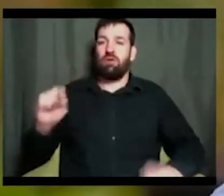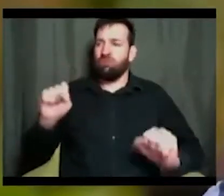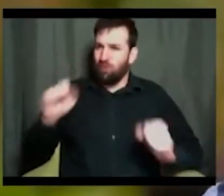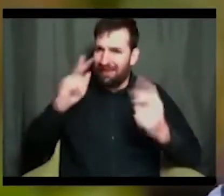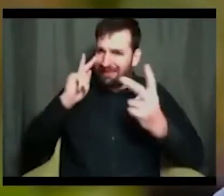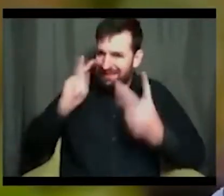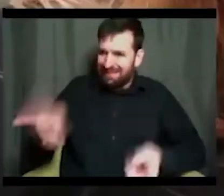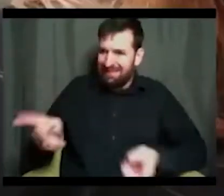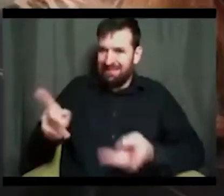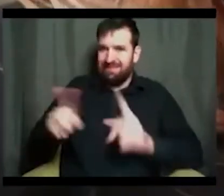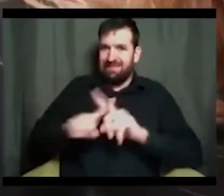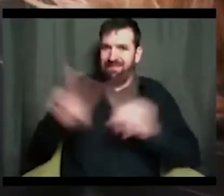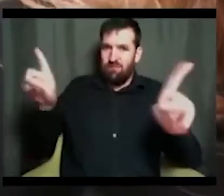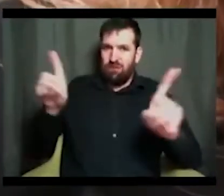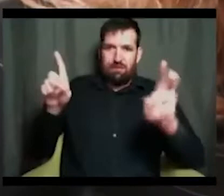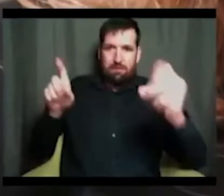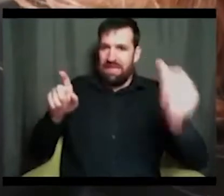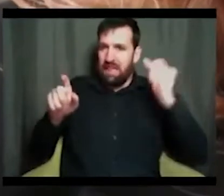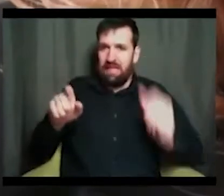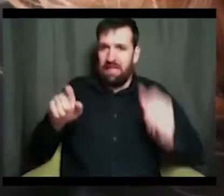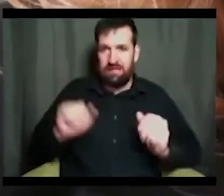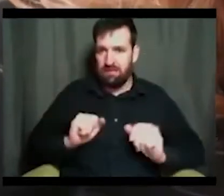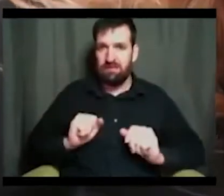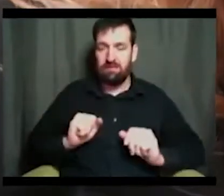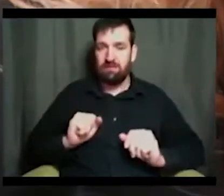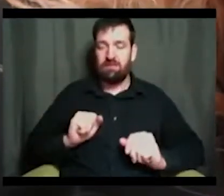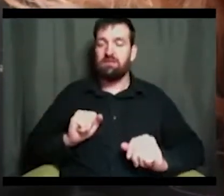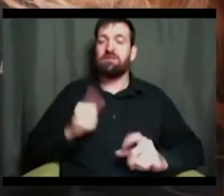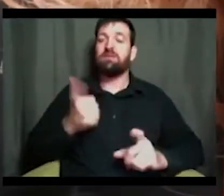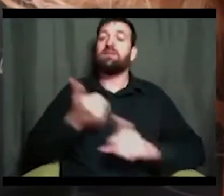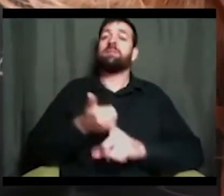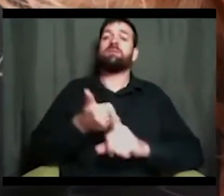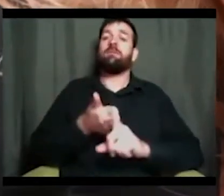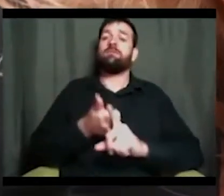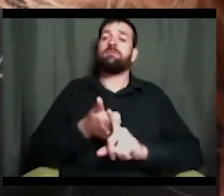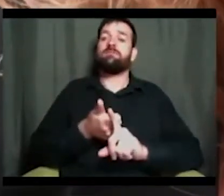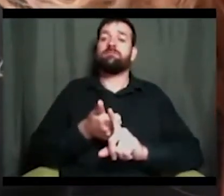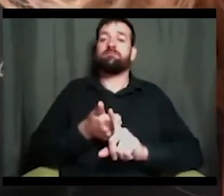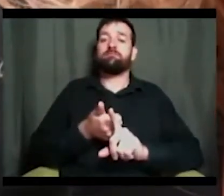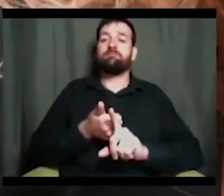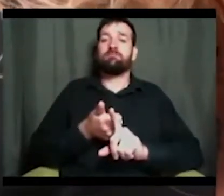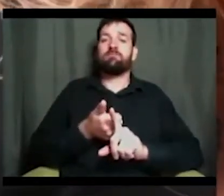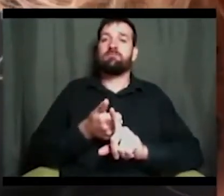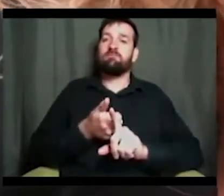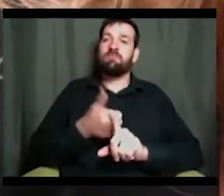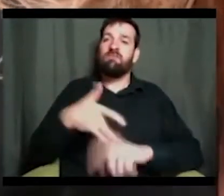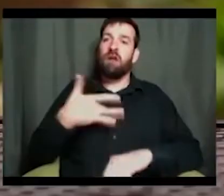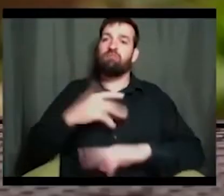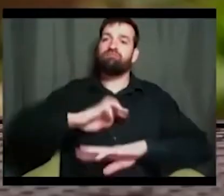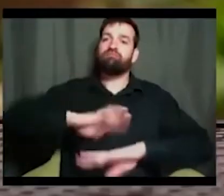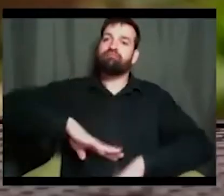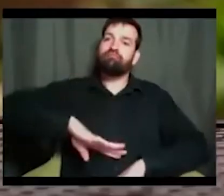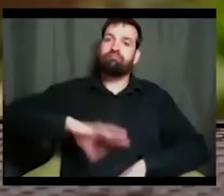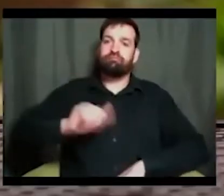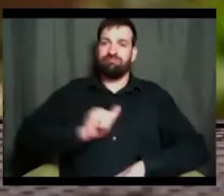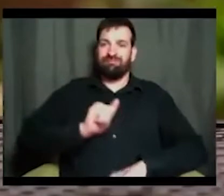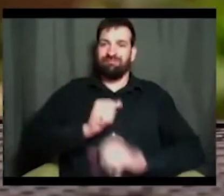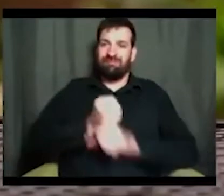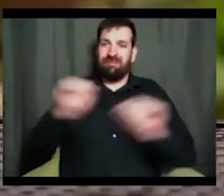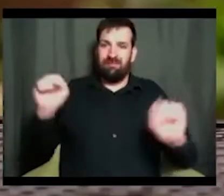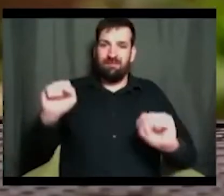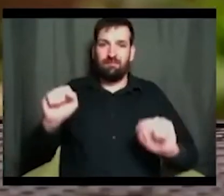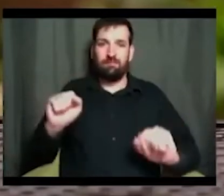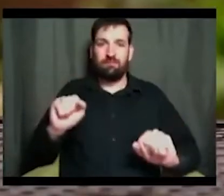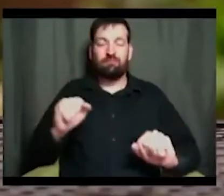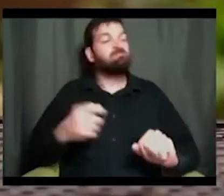him almost immediately because he felt much more secure that I would be safe. Because I didn't need to worry